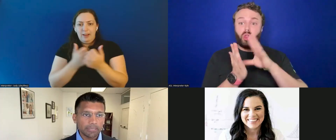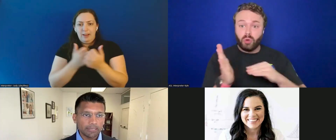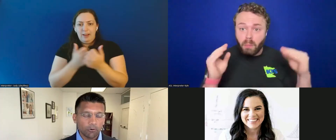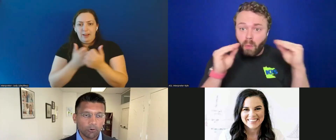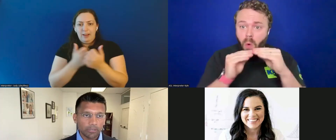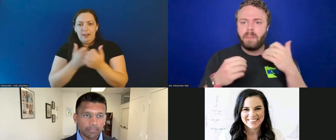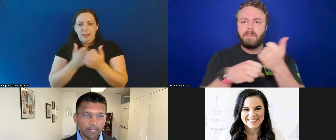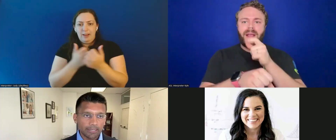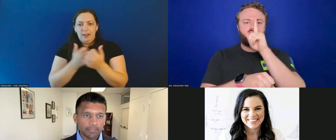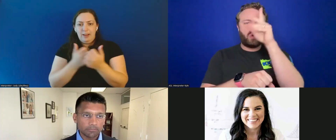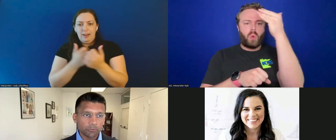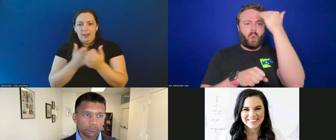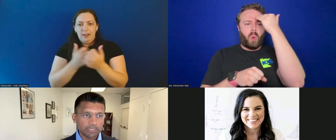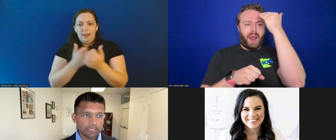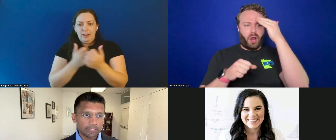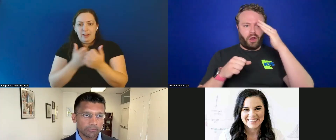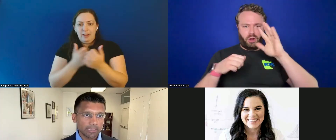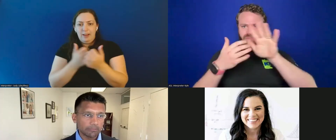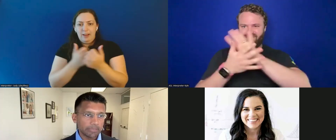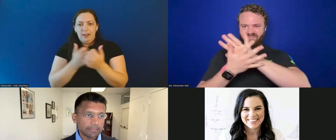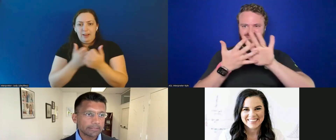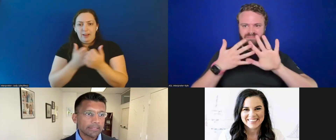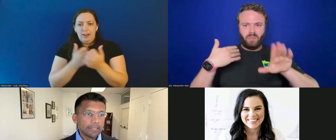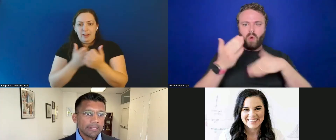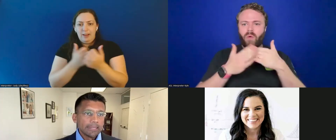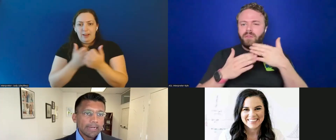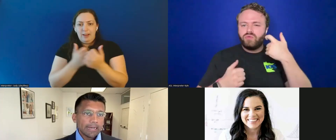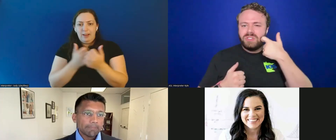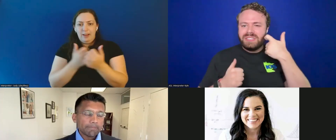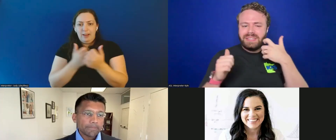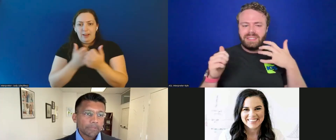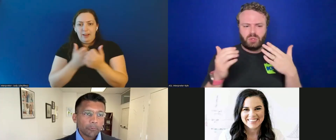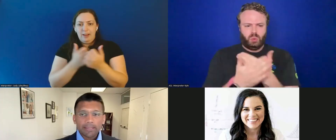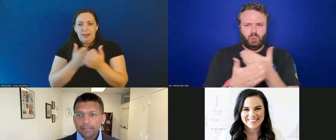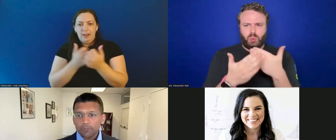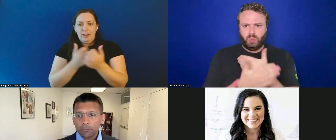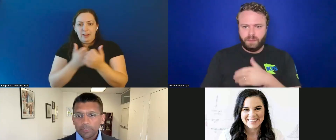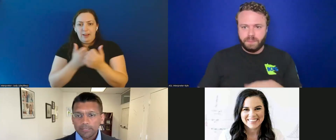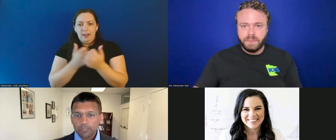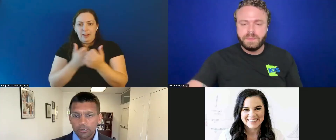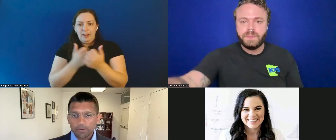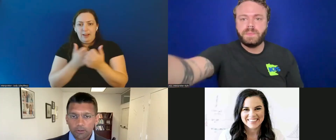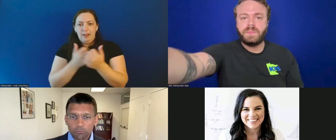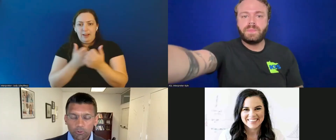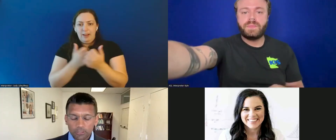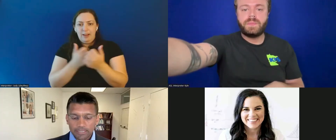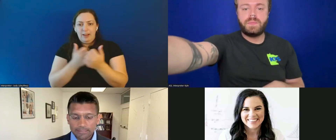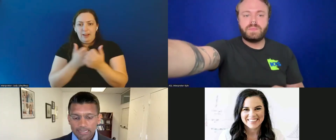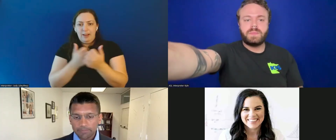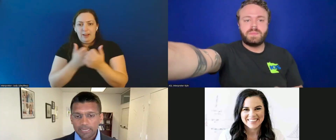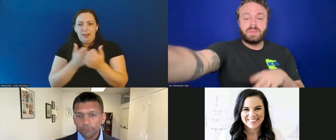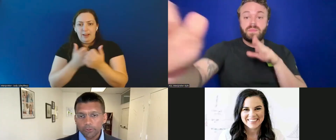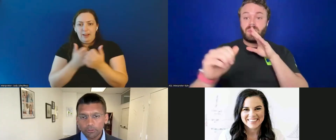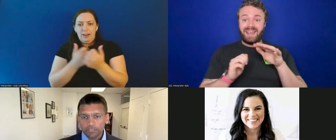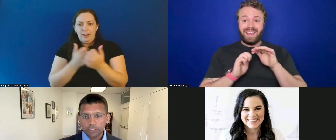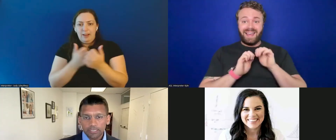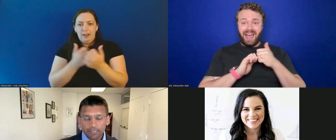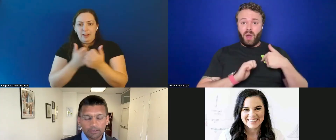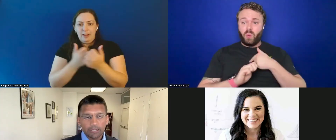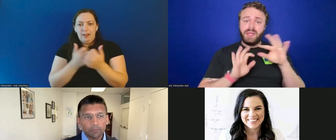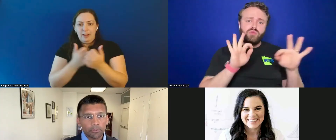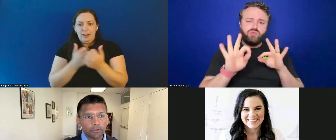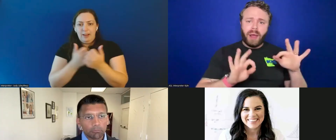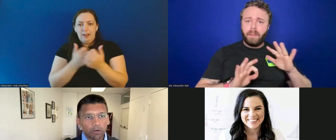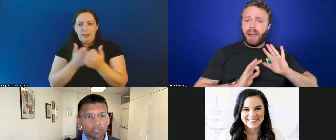up to speed on these most recent developments. The way that we talk about our role in the Common Health